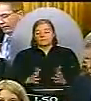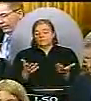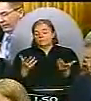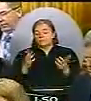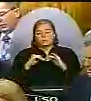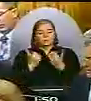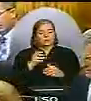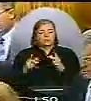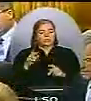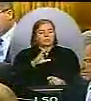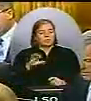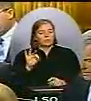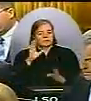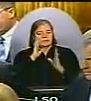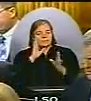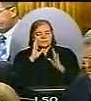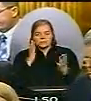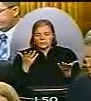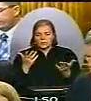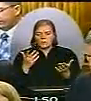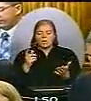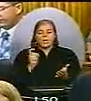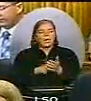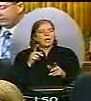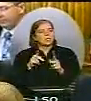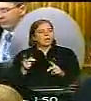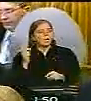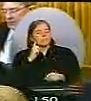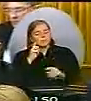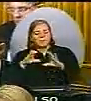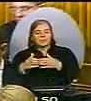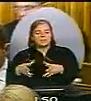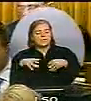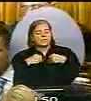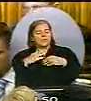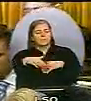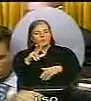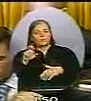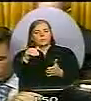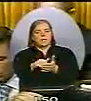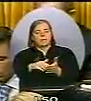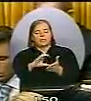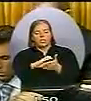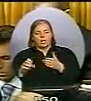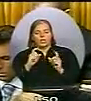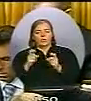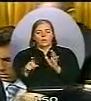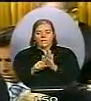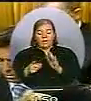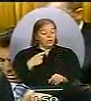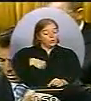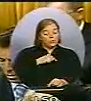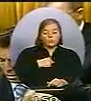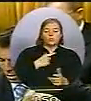that a political party takes $340,000 in illegal union money. On this side of the House, we have a member of Parliament